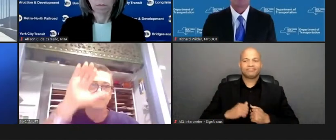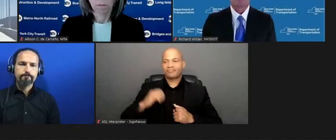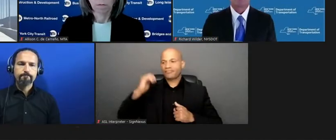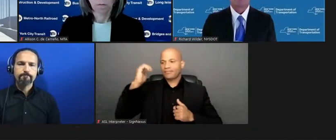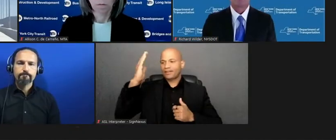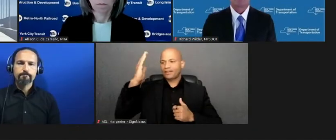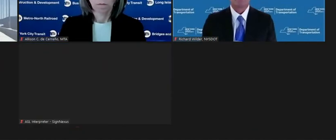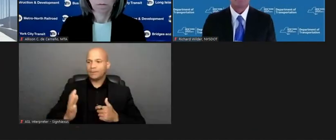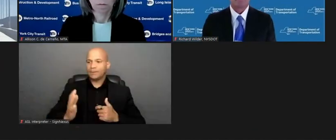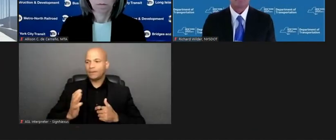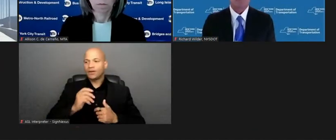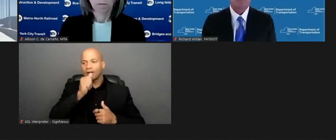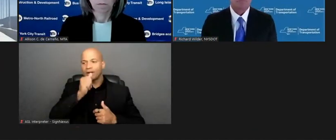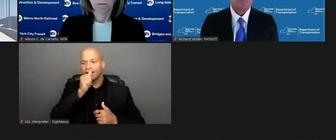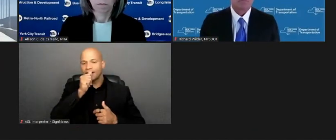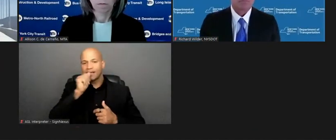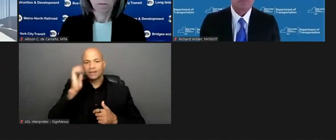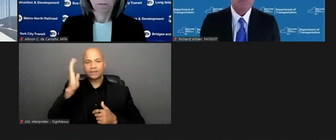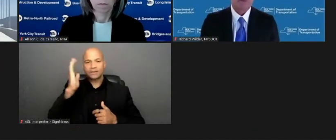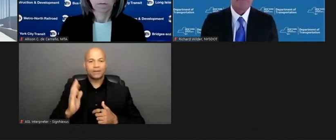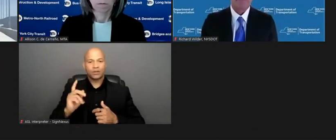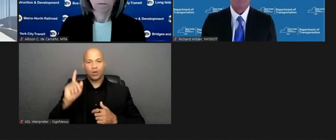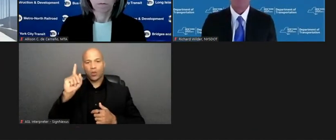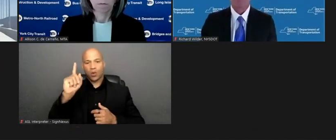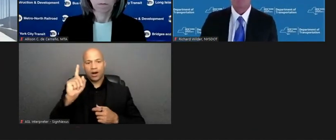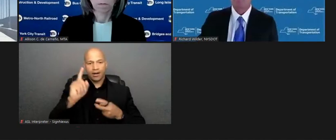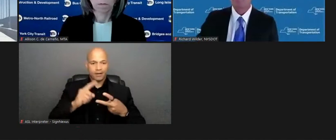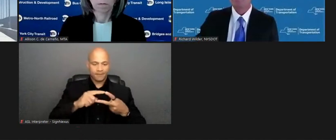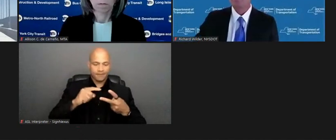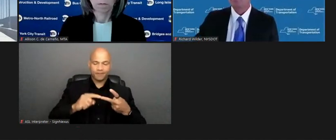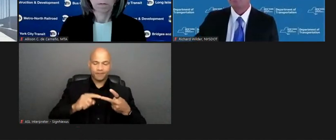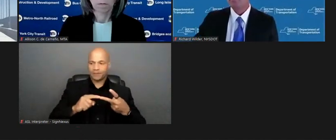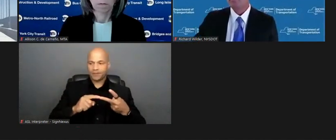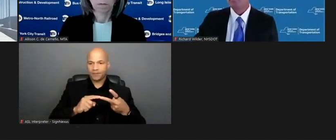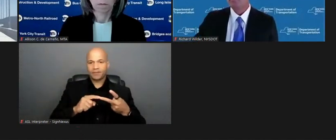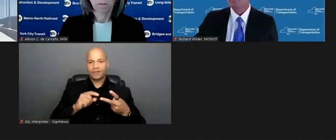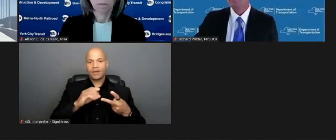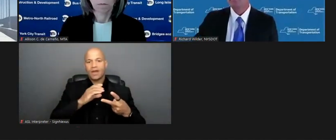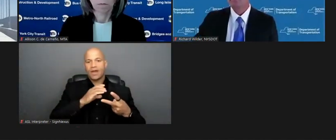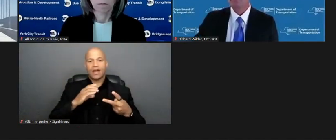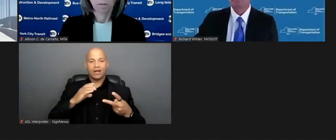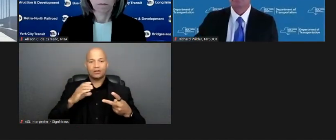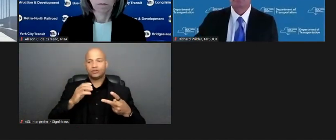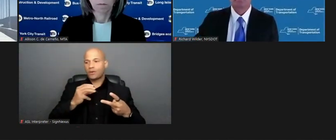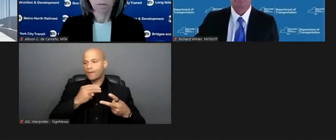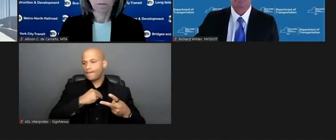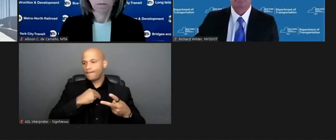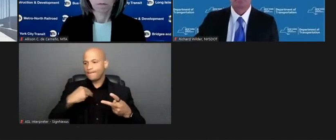Anonymous speaker one followed by council member Gail Brewer